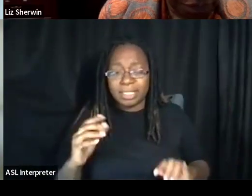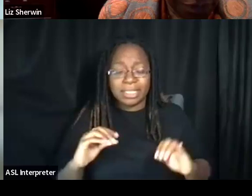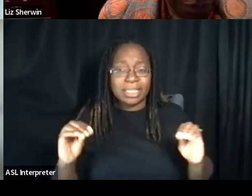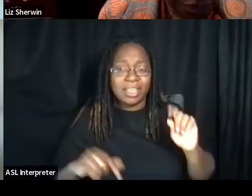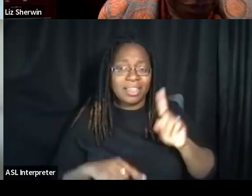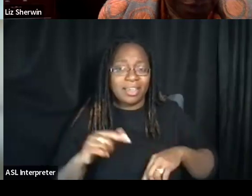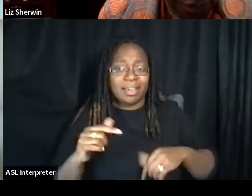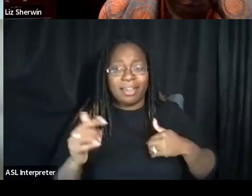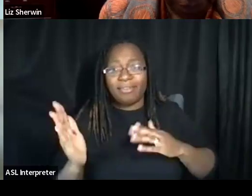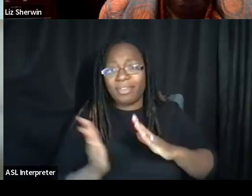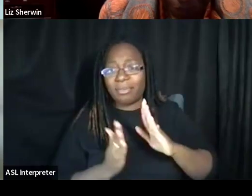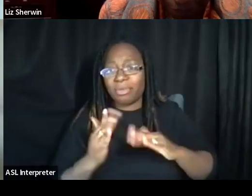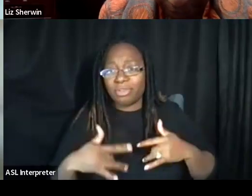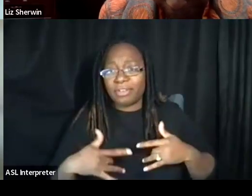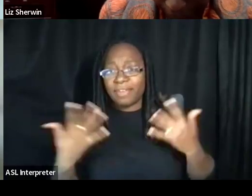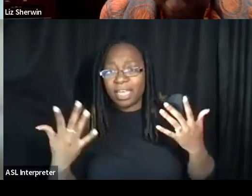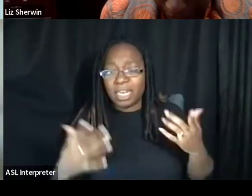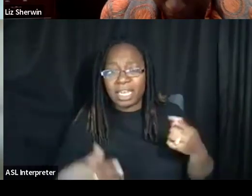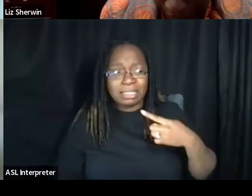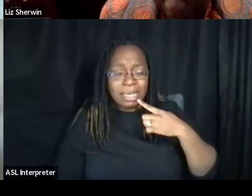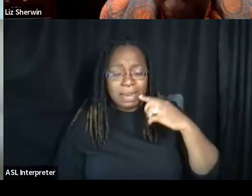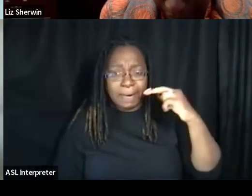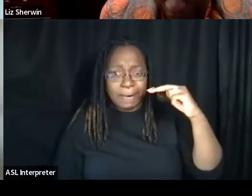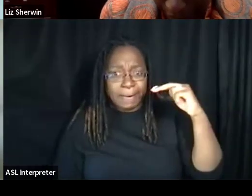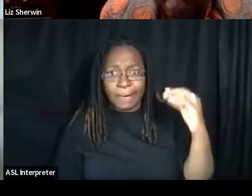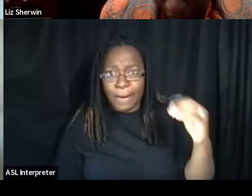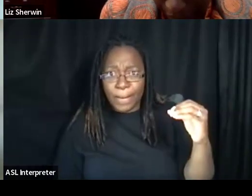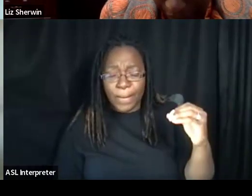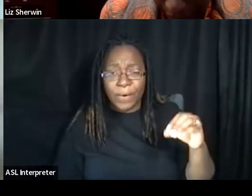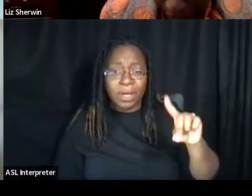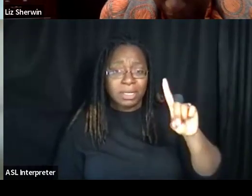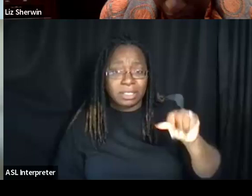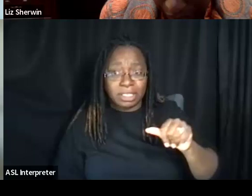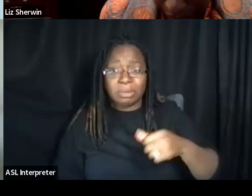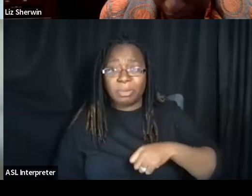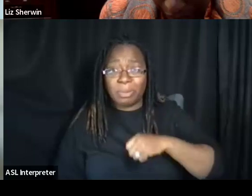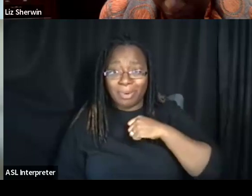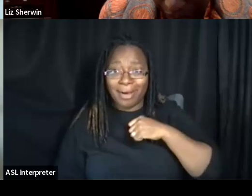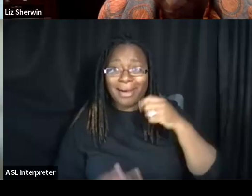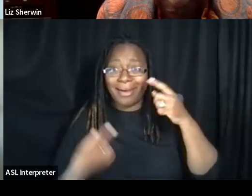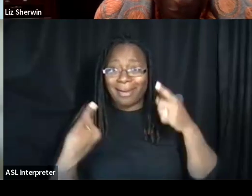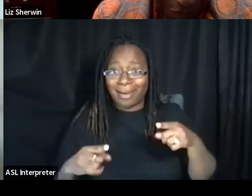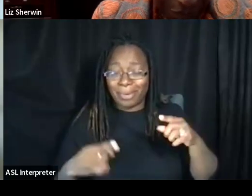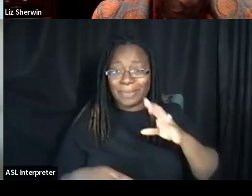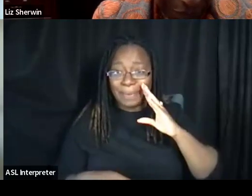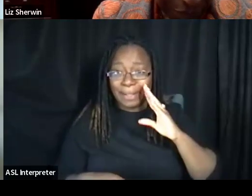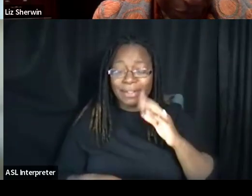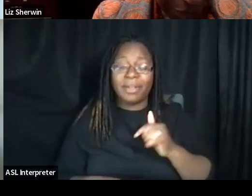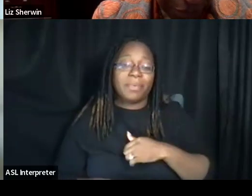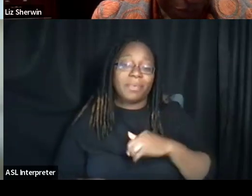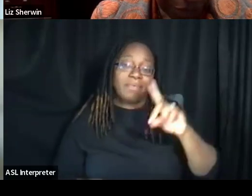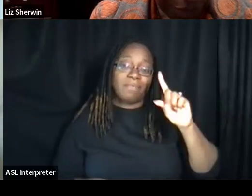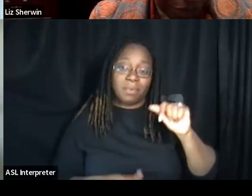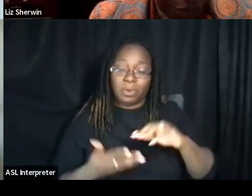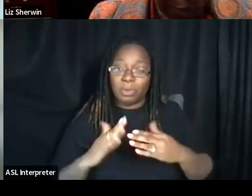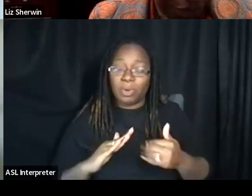in-person event. And I said, absolutely not. I said, disability pride happens. So we are the disability community. I think we all can